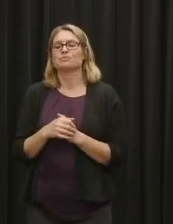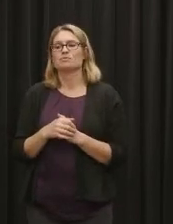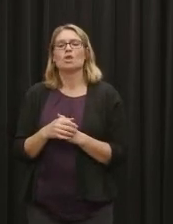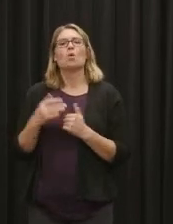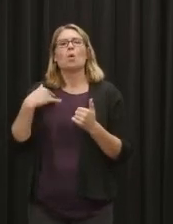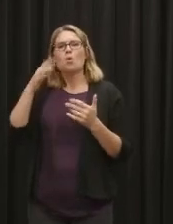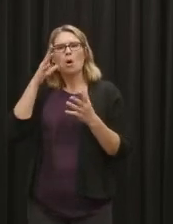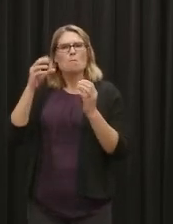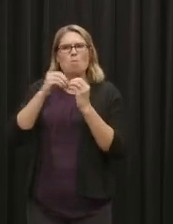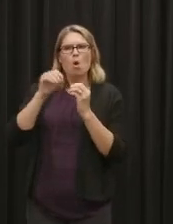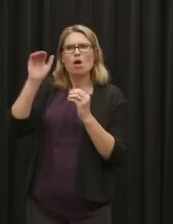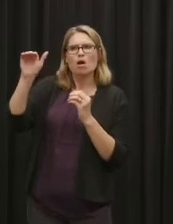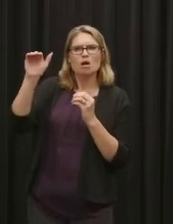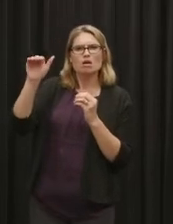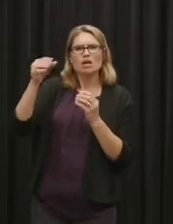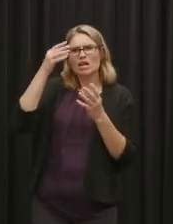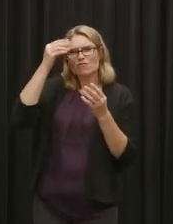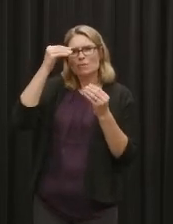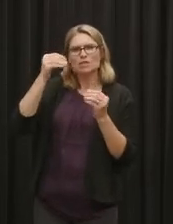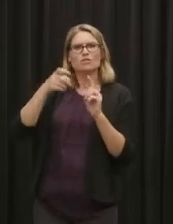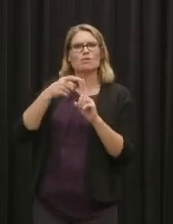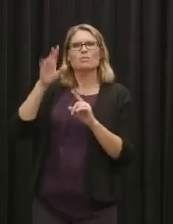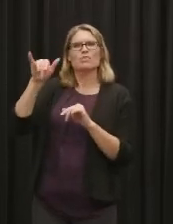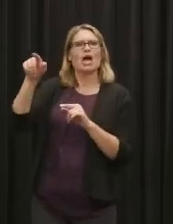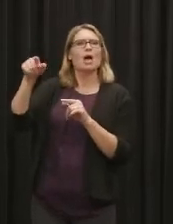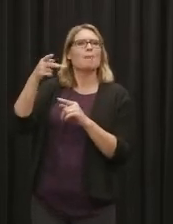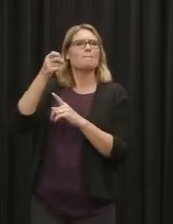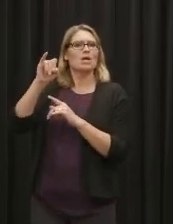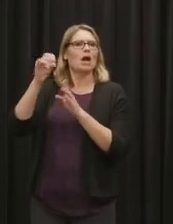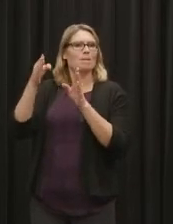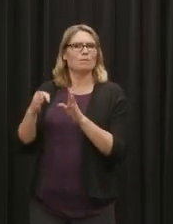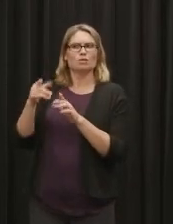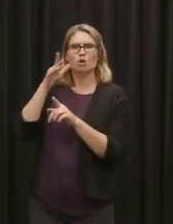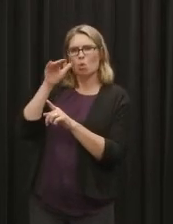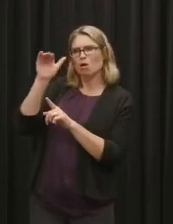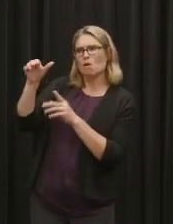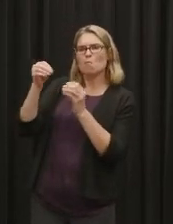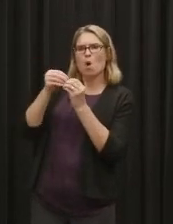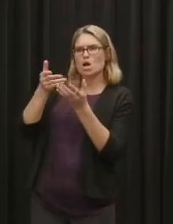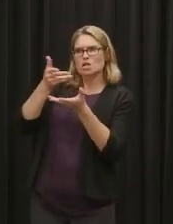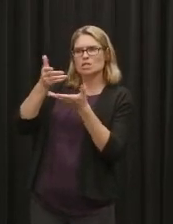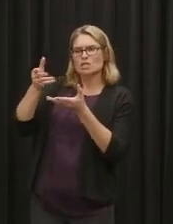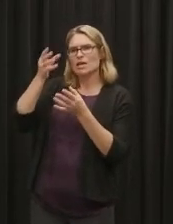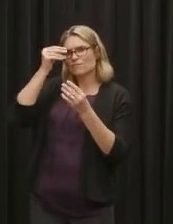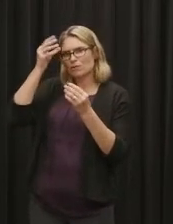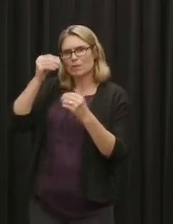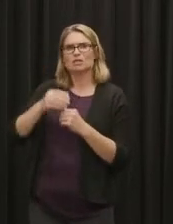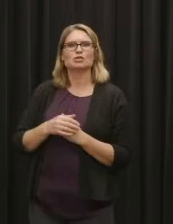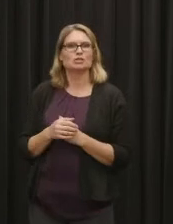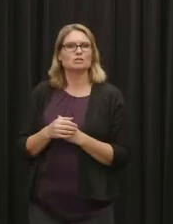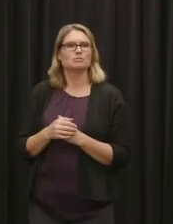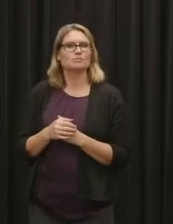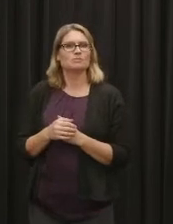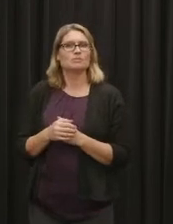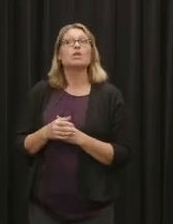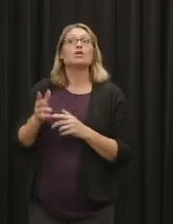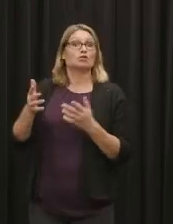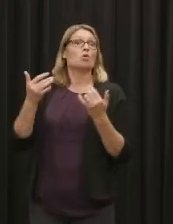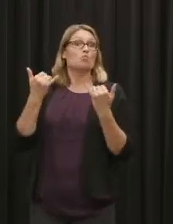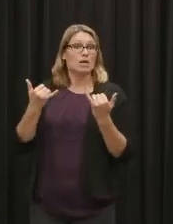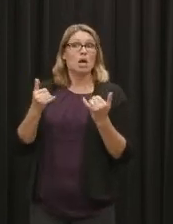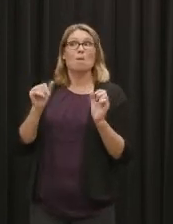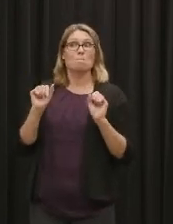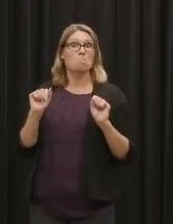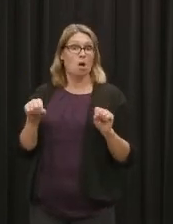more details from the kind gentleman who made this offer, but it is our intention certainly to factor